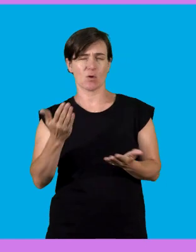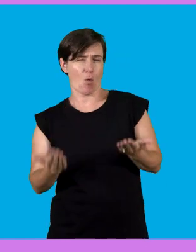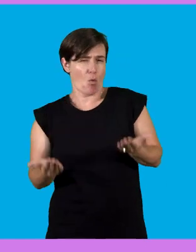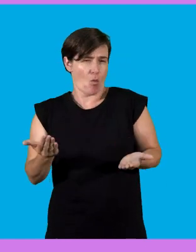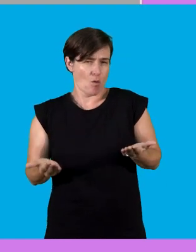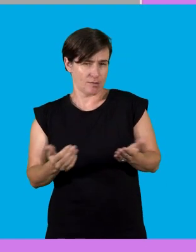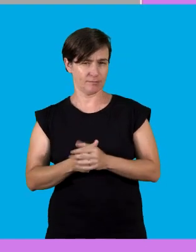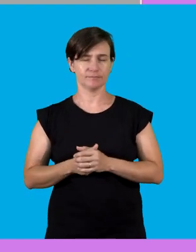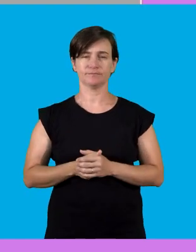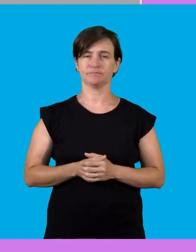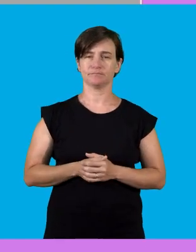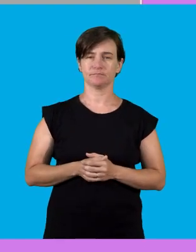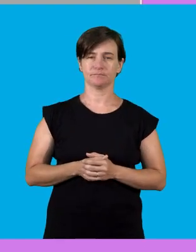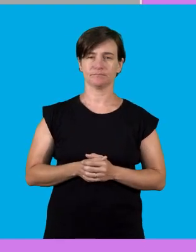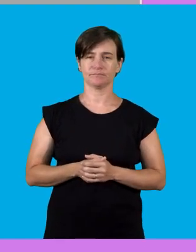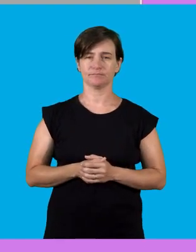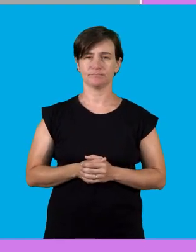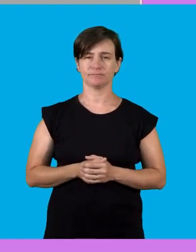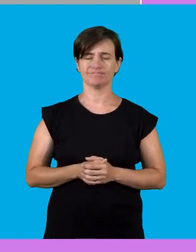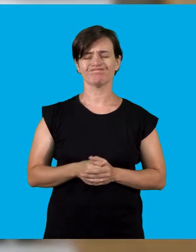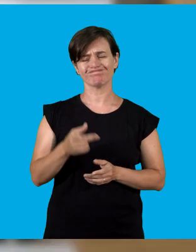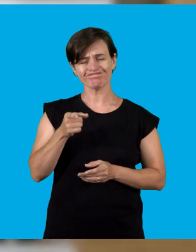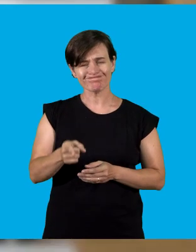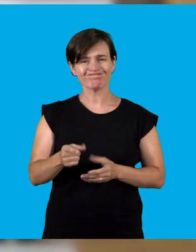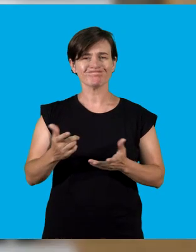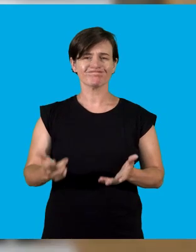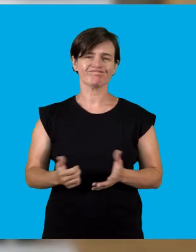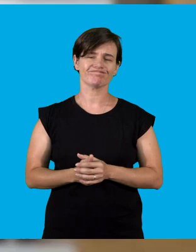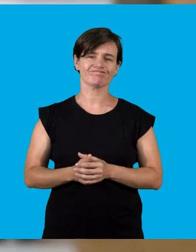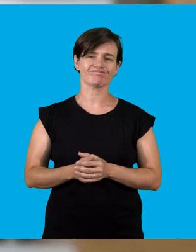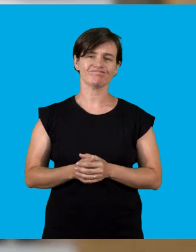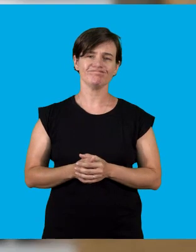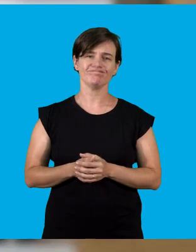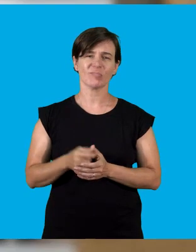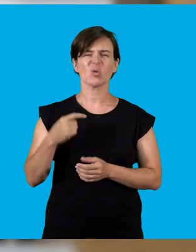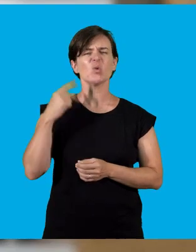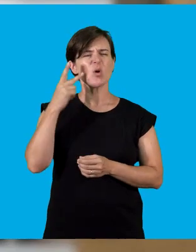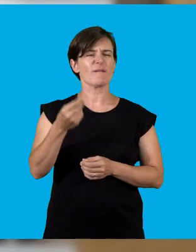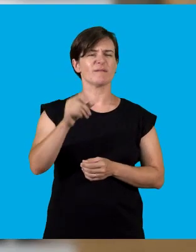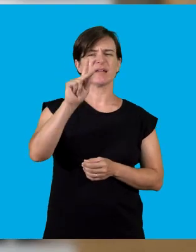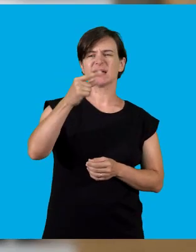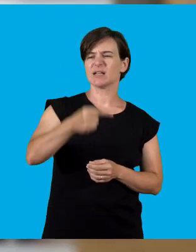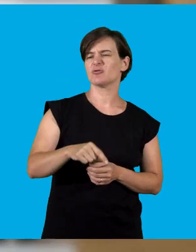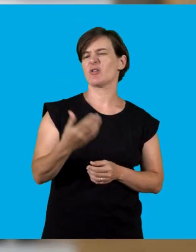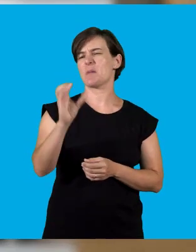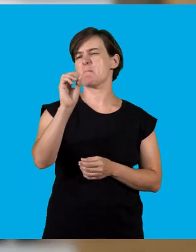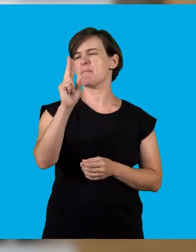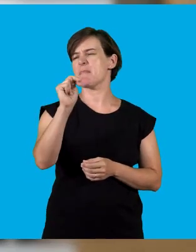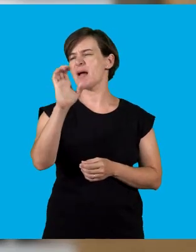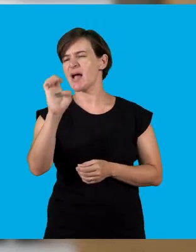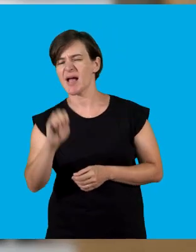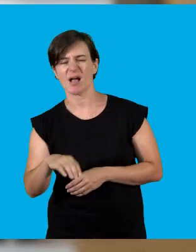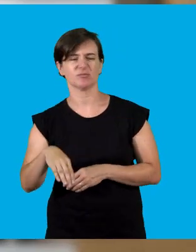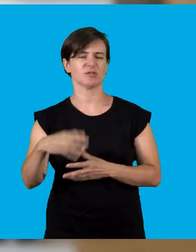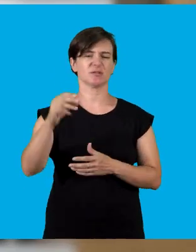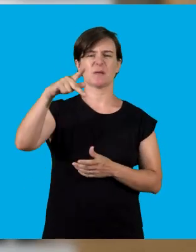and weight. Now, with mass and weight, we know we've got your kilograms and grams and